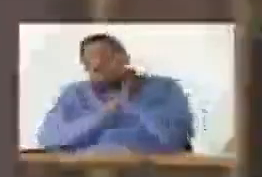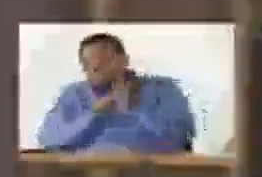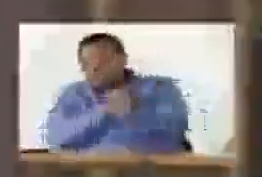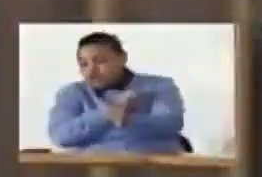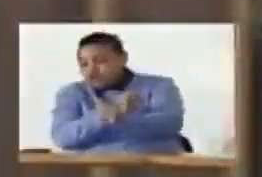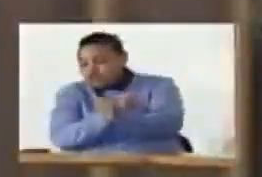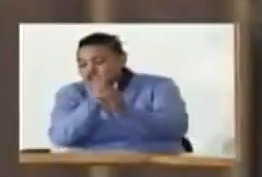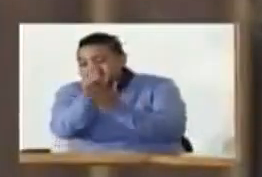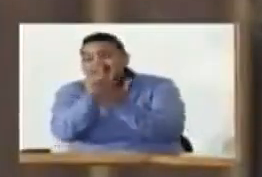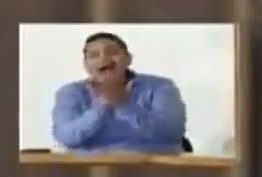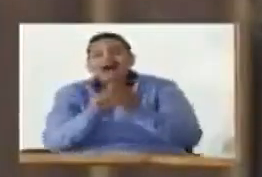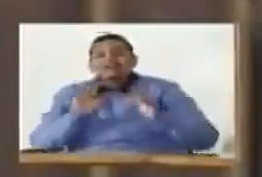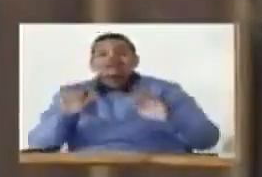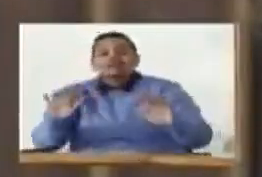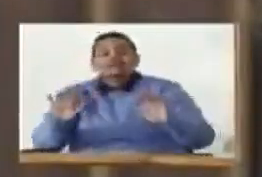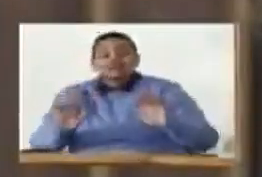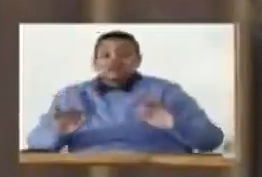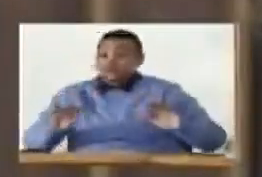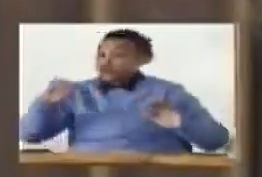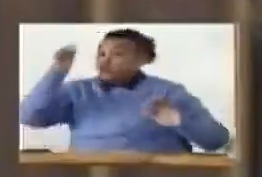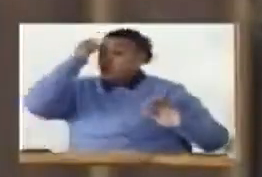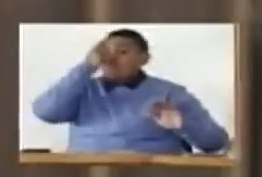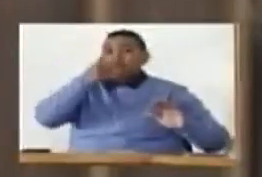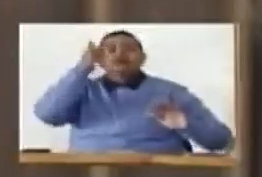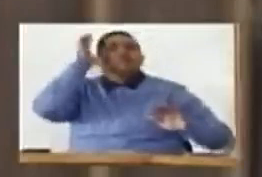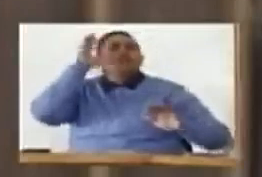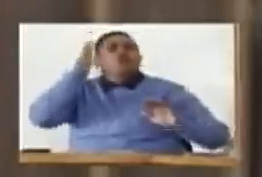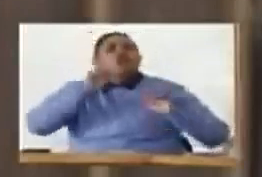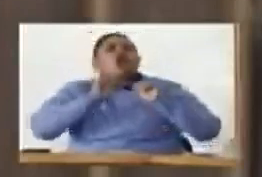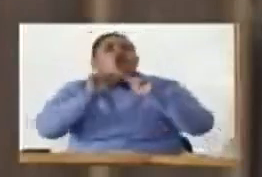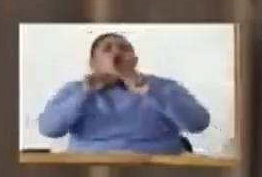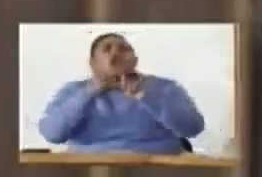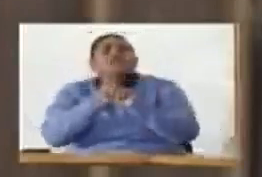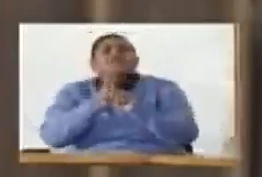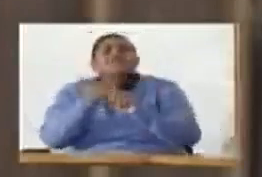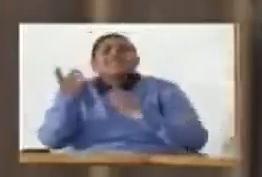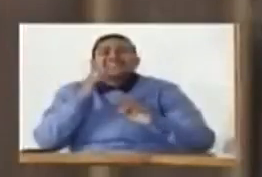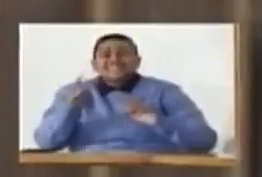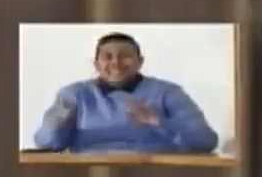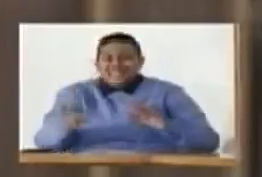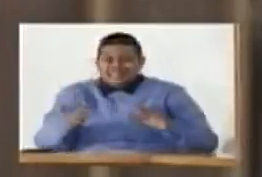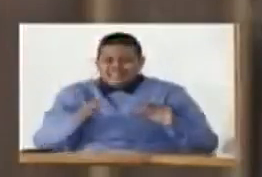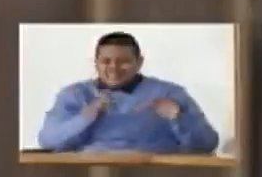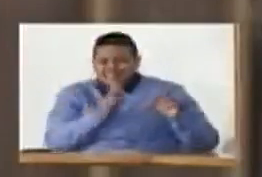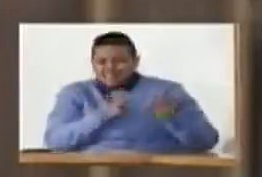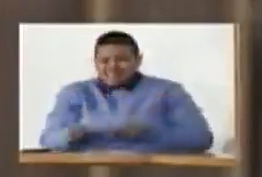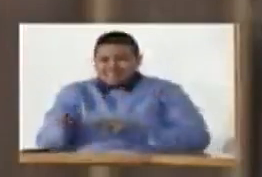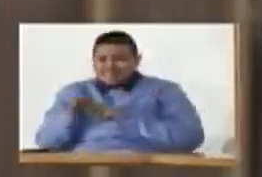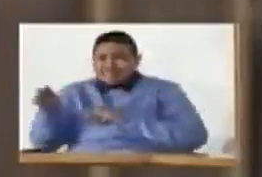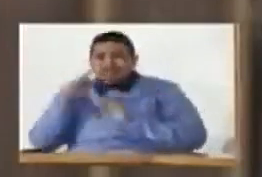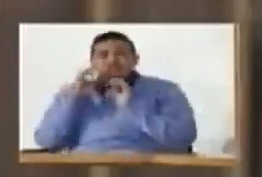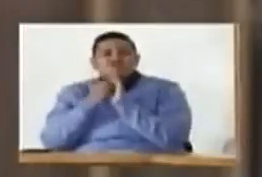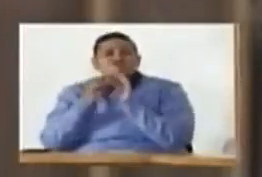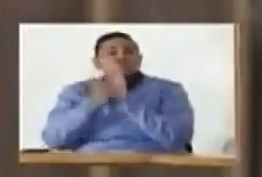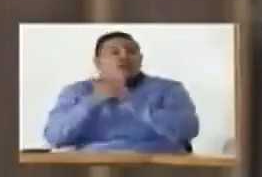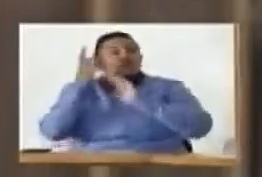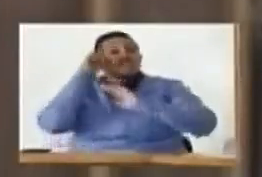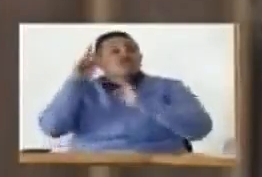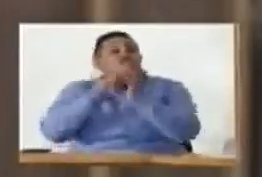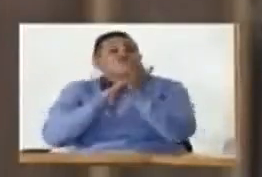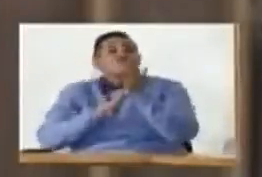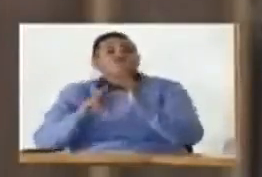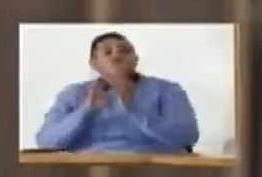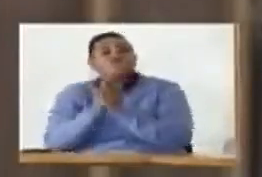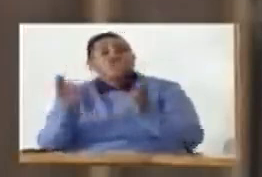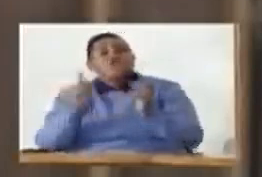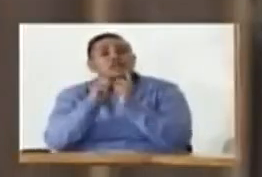Authority Act. The government will continue the digitization of the records of the Registrar General's